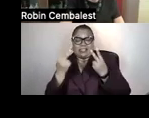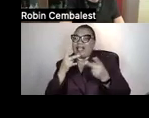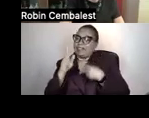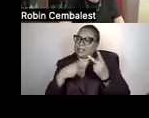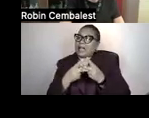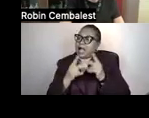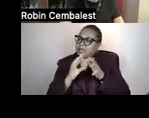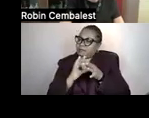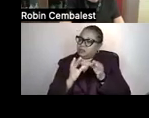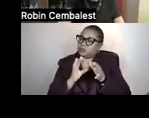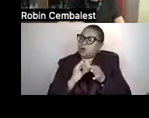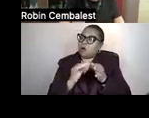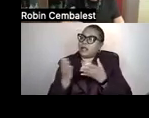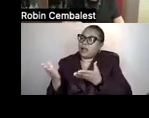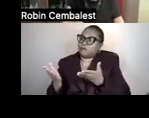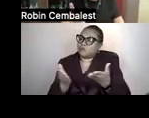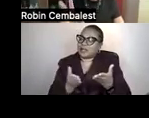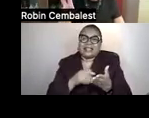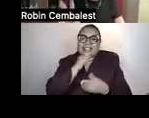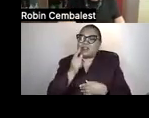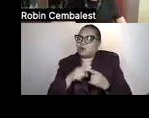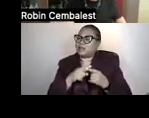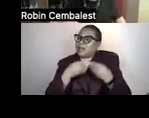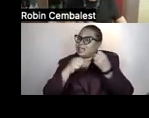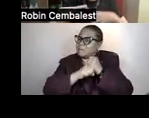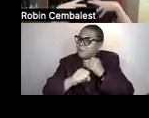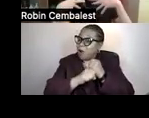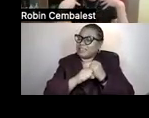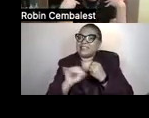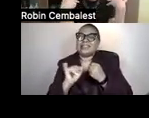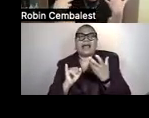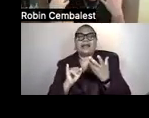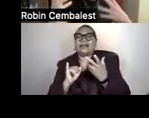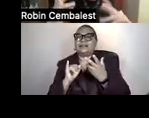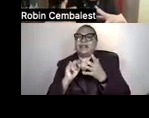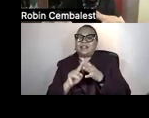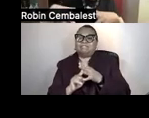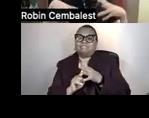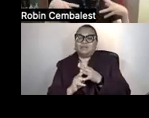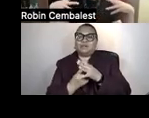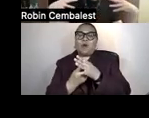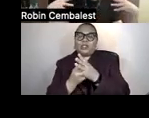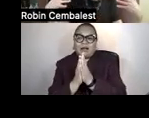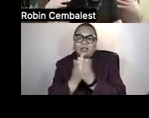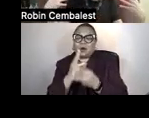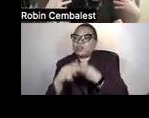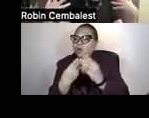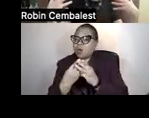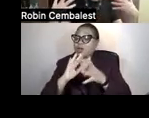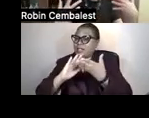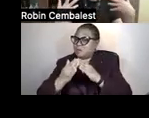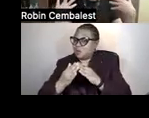of story of bringing, it's not just like marketing, it's kind of like the emergence of the book in the world and the community,